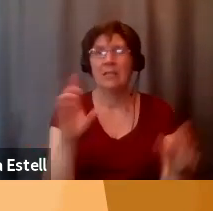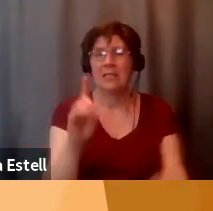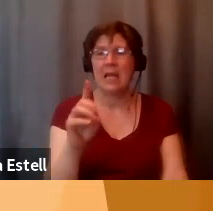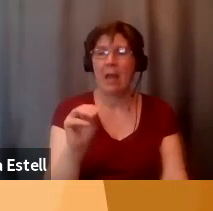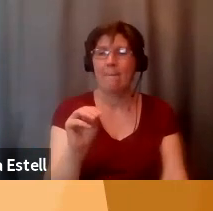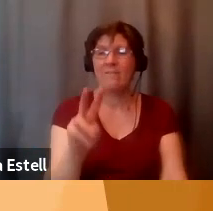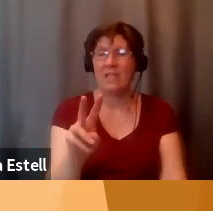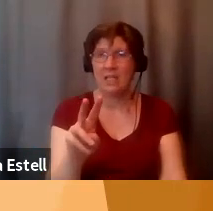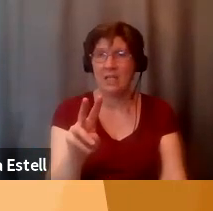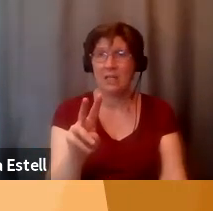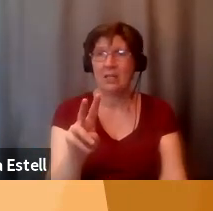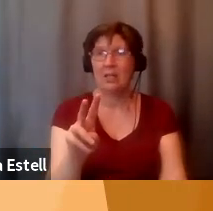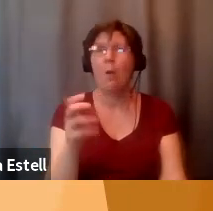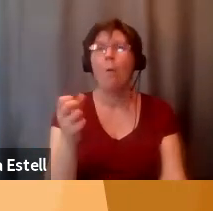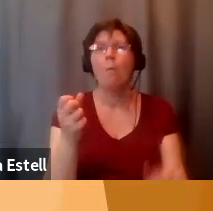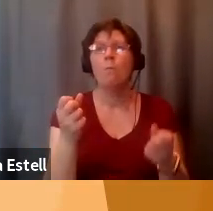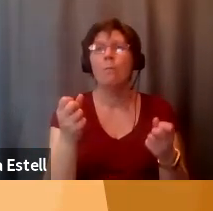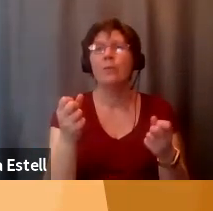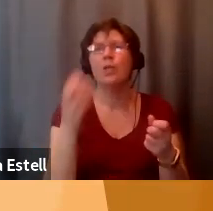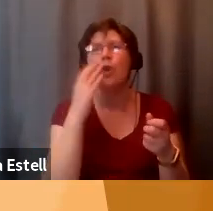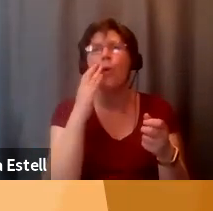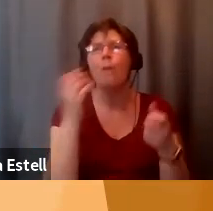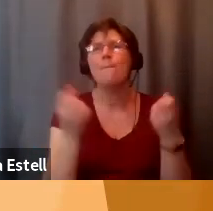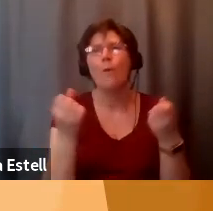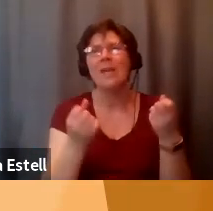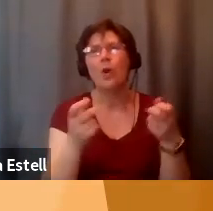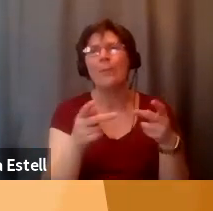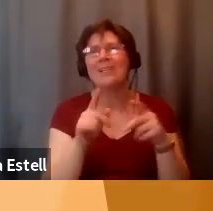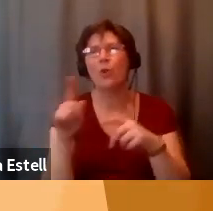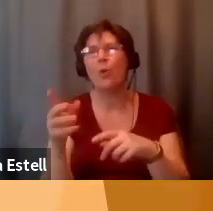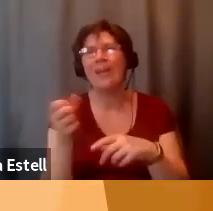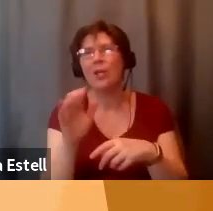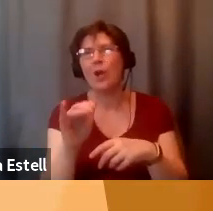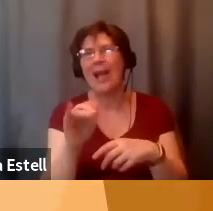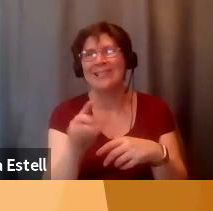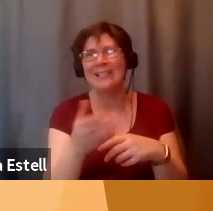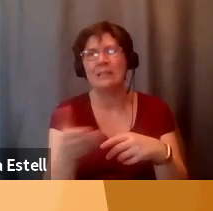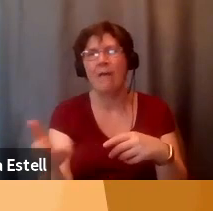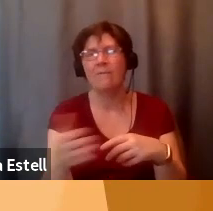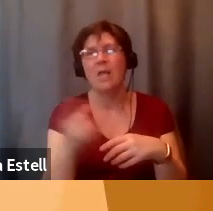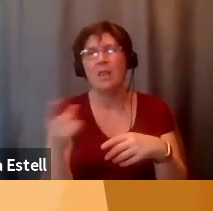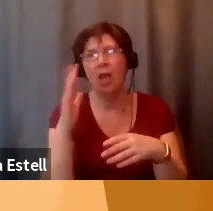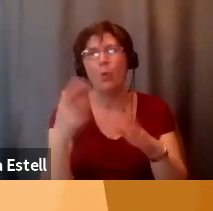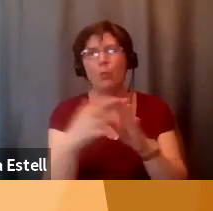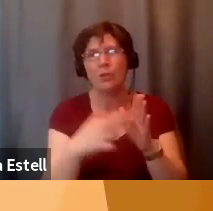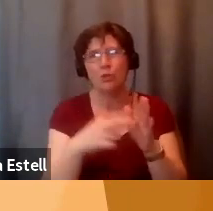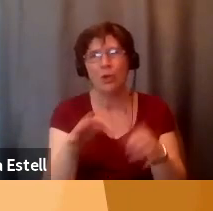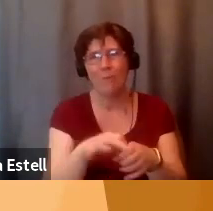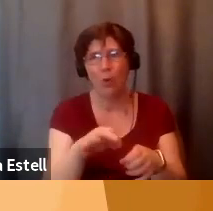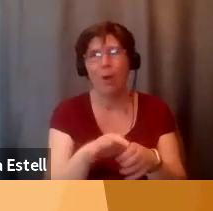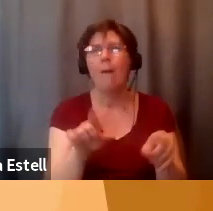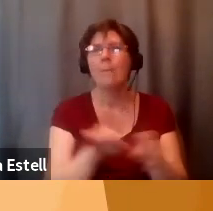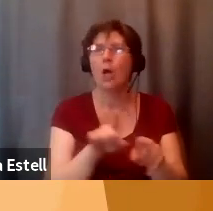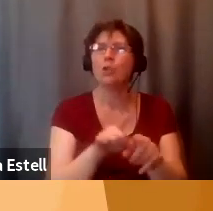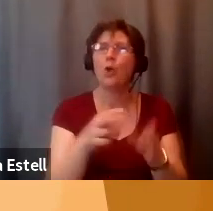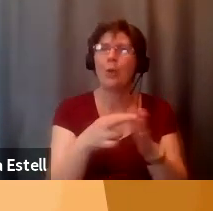DMV, the motor vehicle place where you go get your IDs and stuff, they will register you to vote, but you can also register